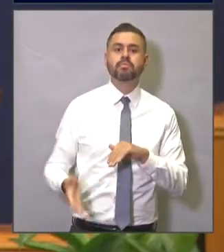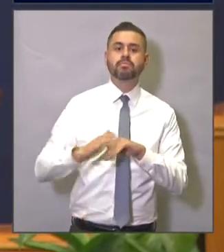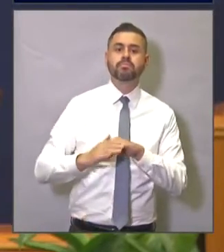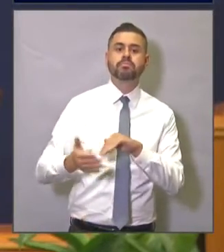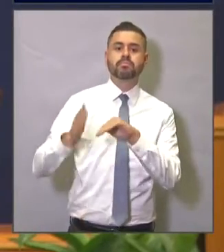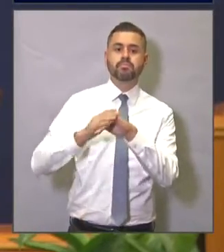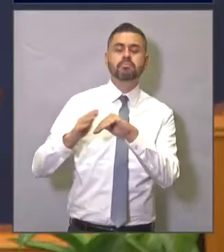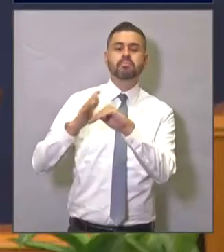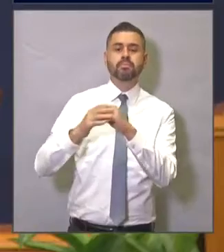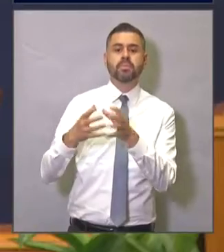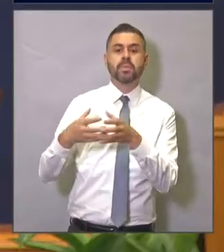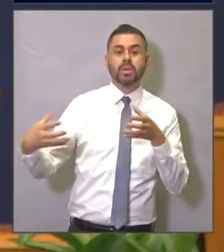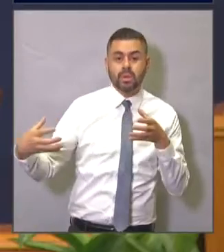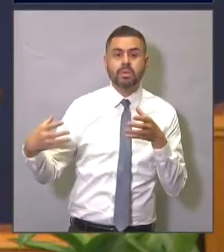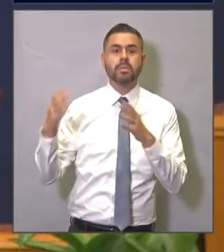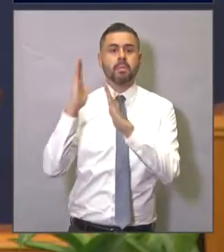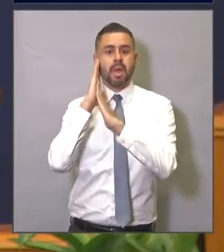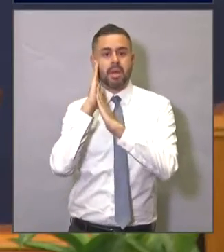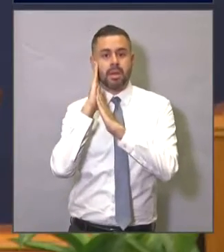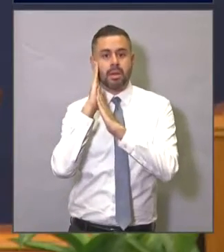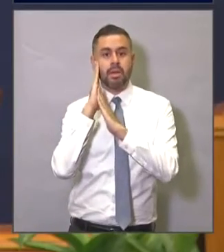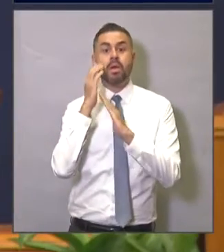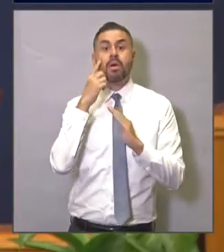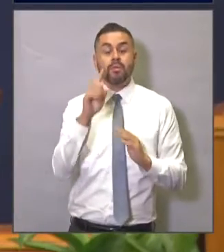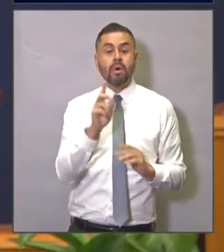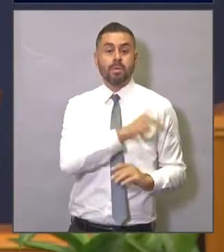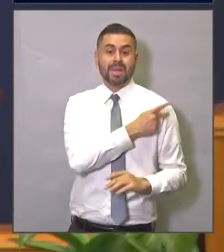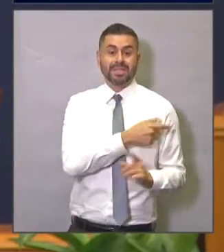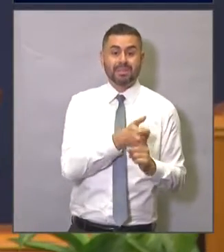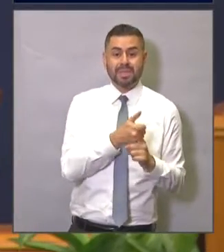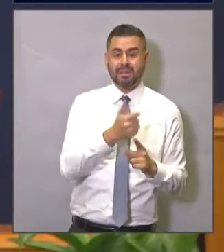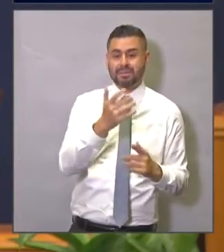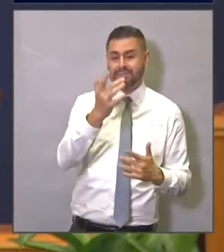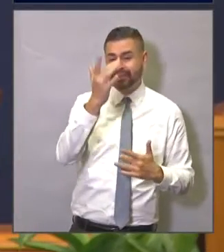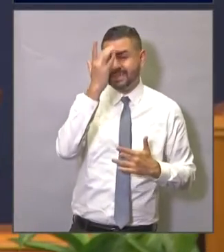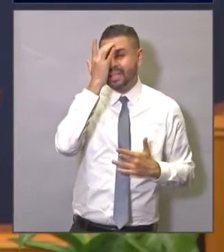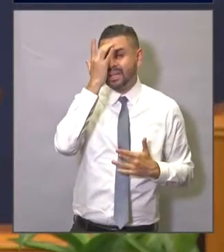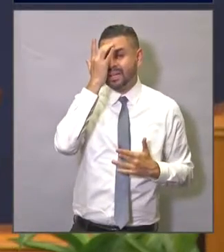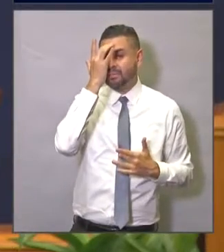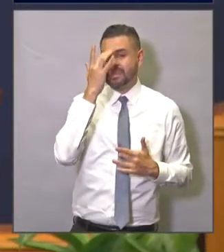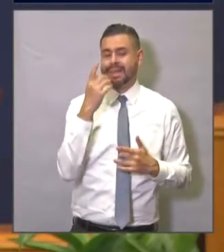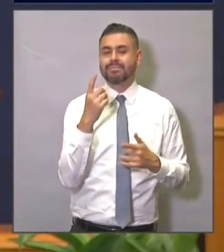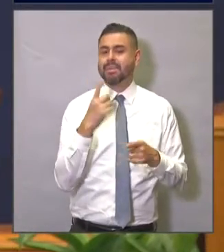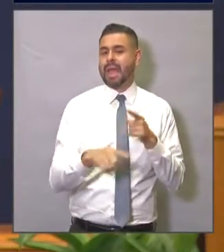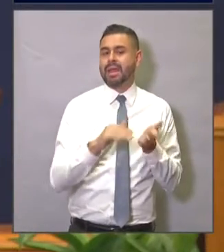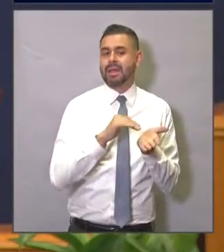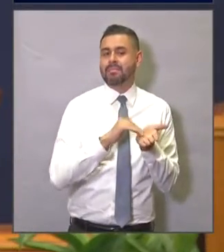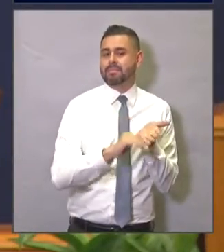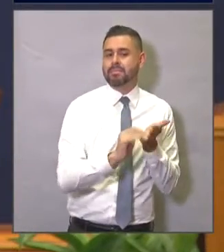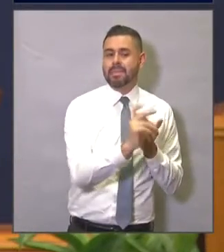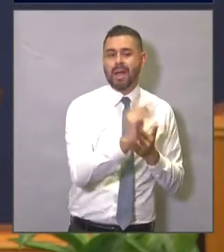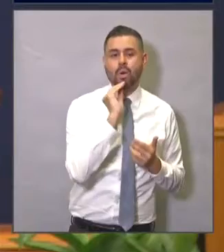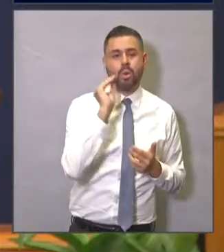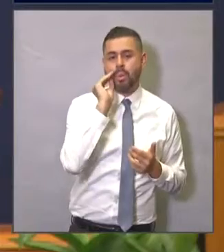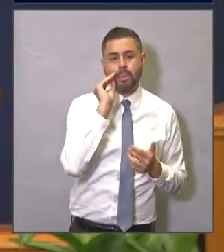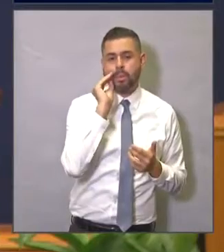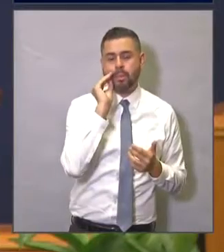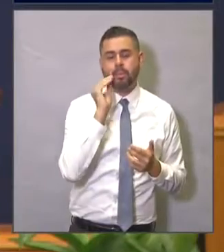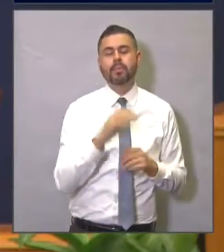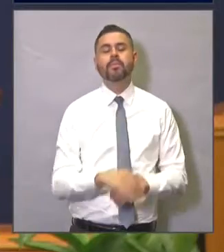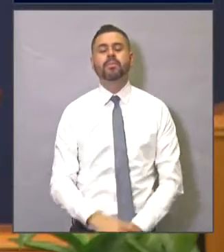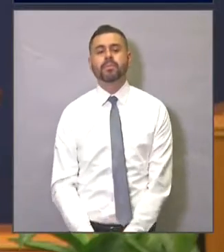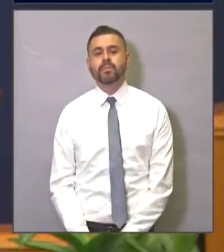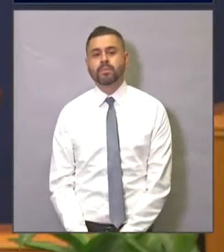open beds to be able to care for higher acuity patients who could not be discharged home safely. As an added support